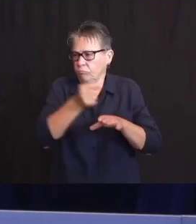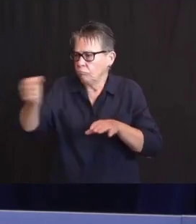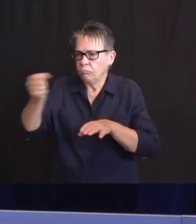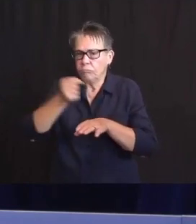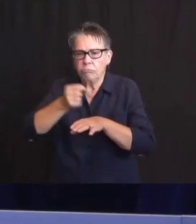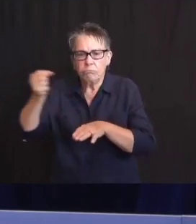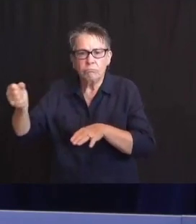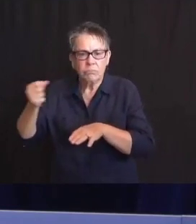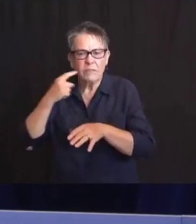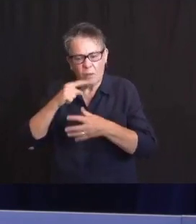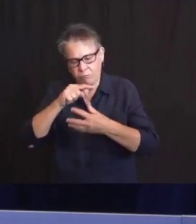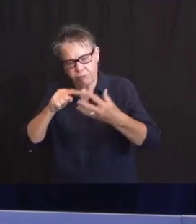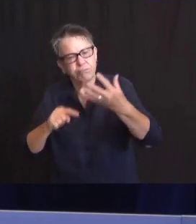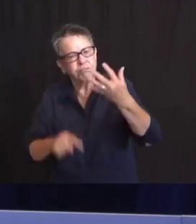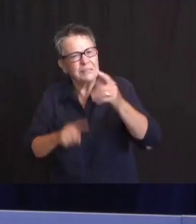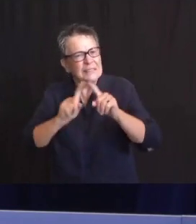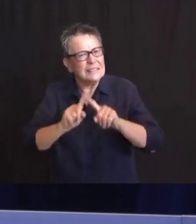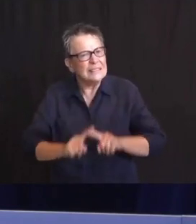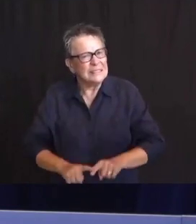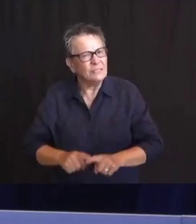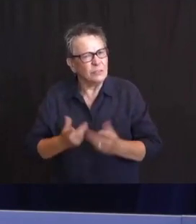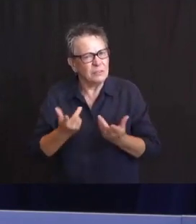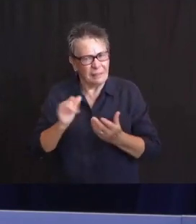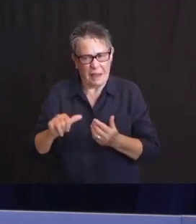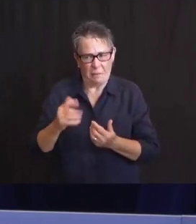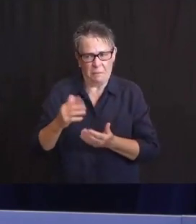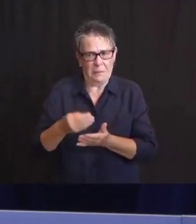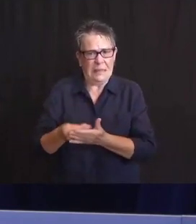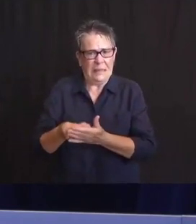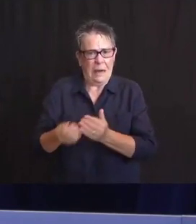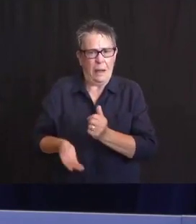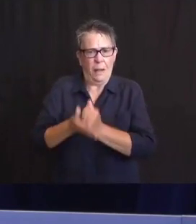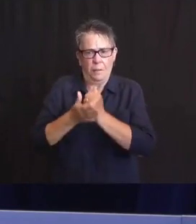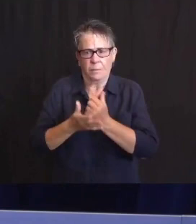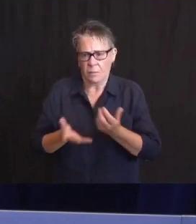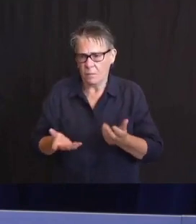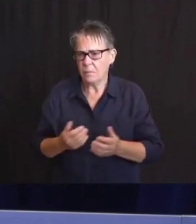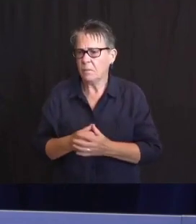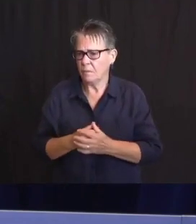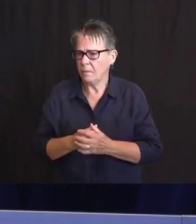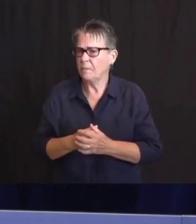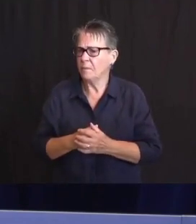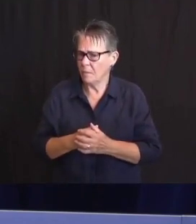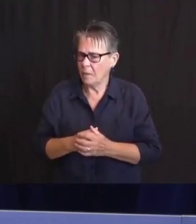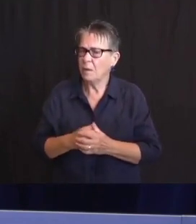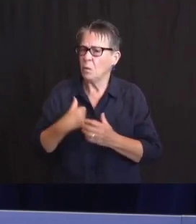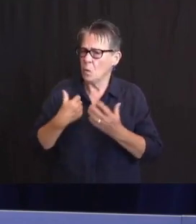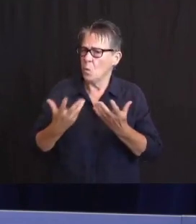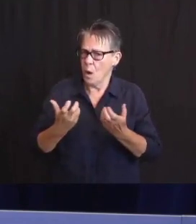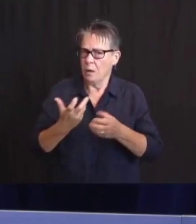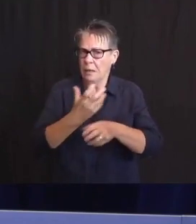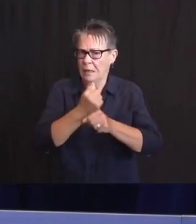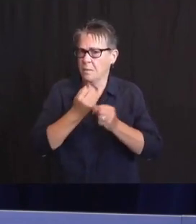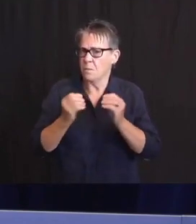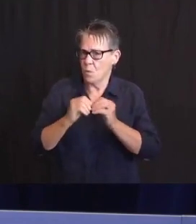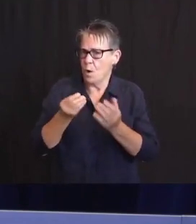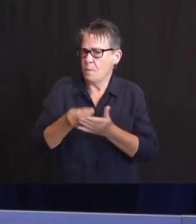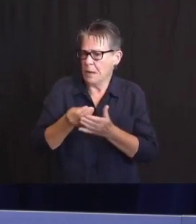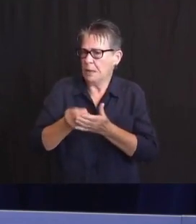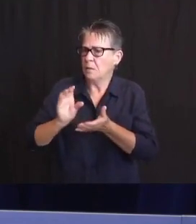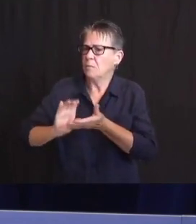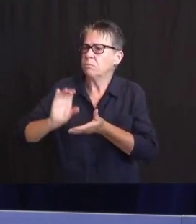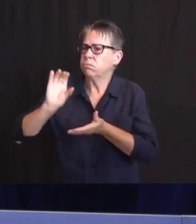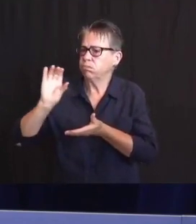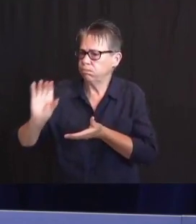Today, we are further investing in the public health infrastructure by making $32.3